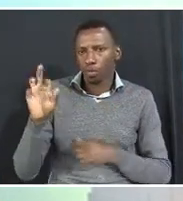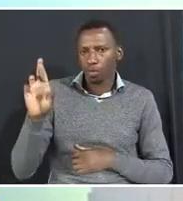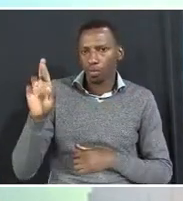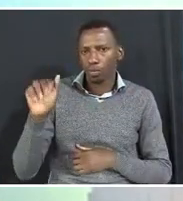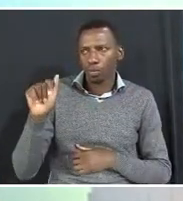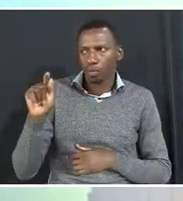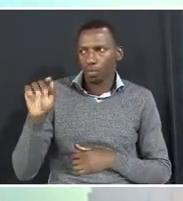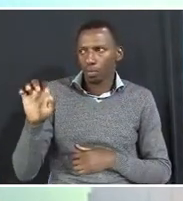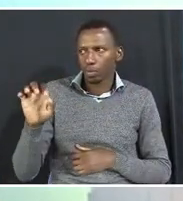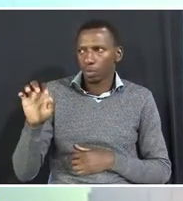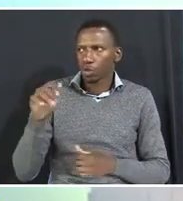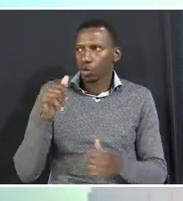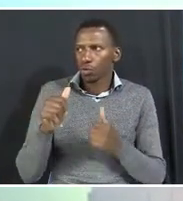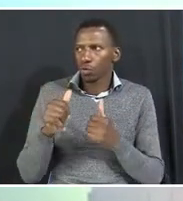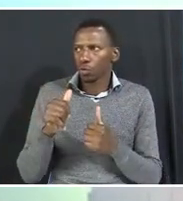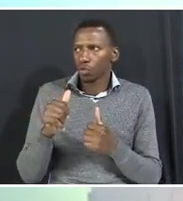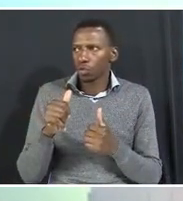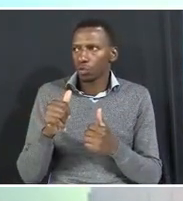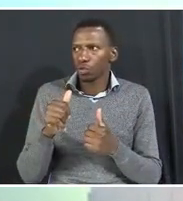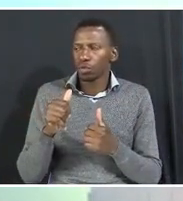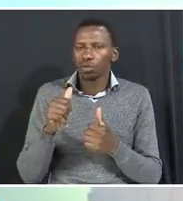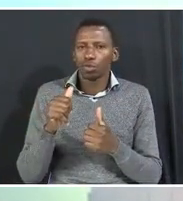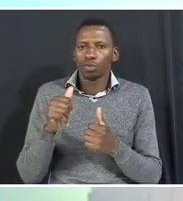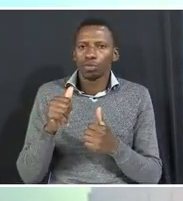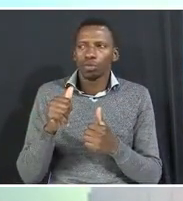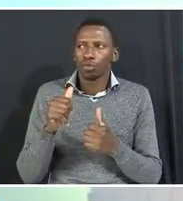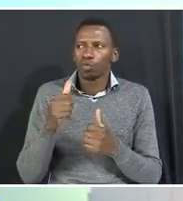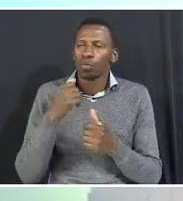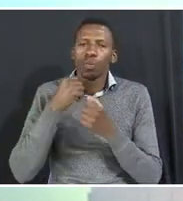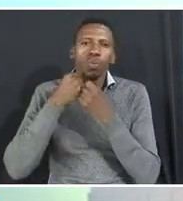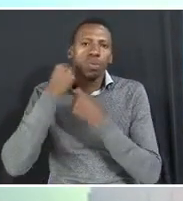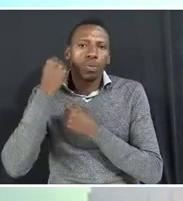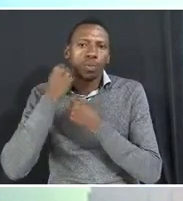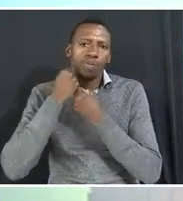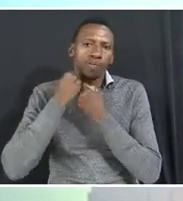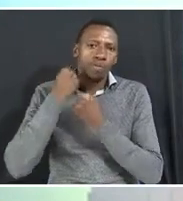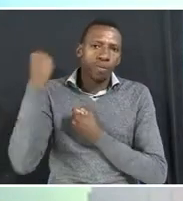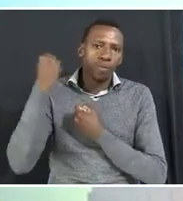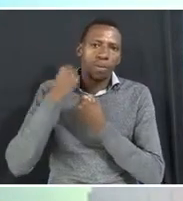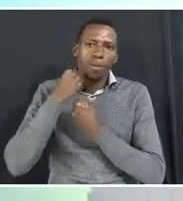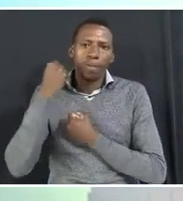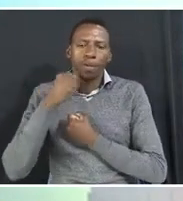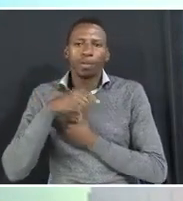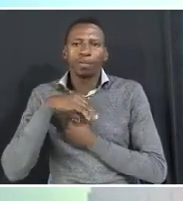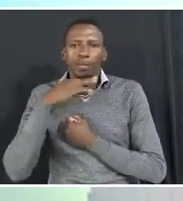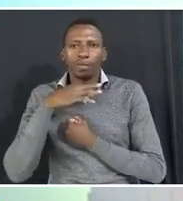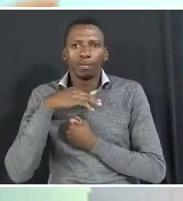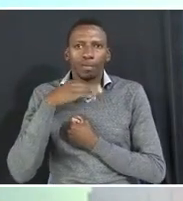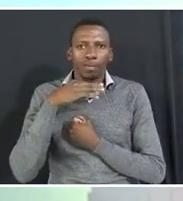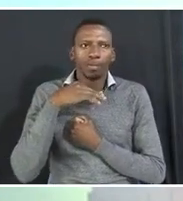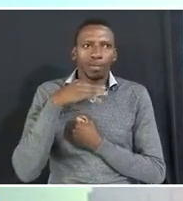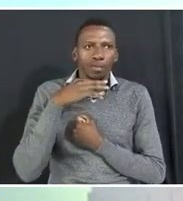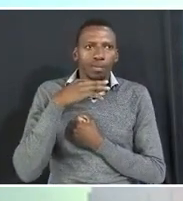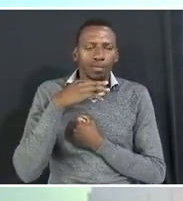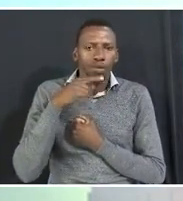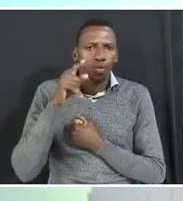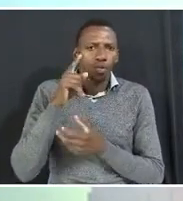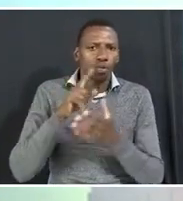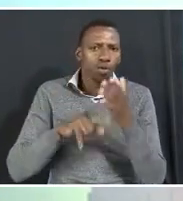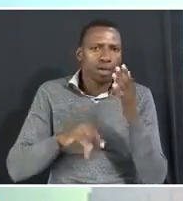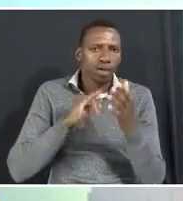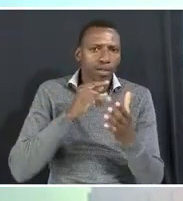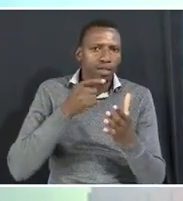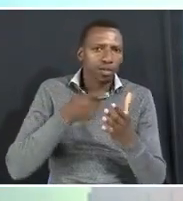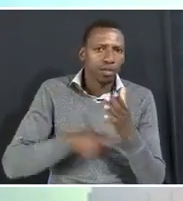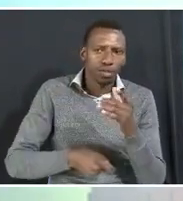reported amidst the children of God of suicides or people taking their lives. What is the cost of it?